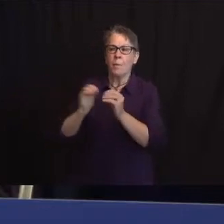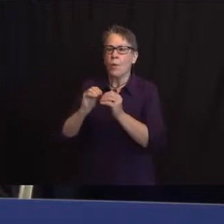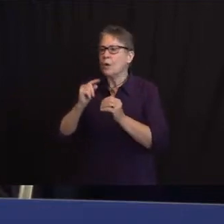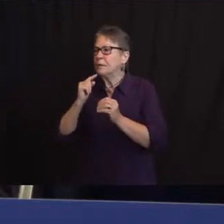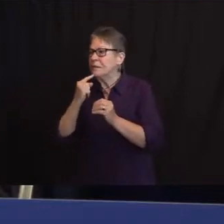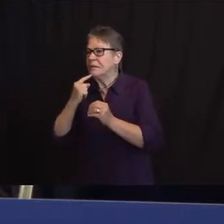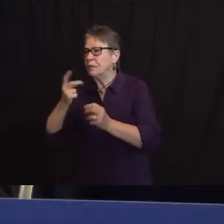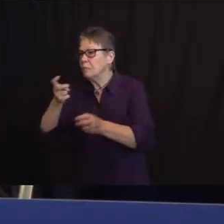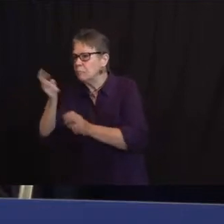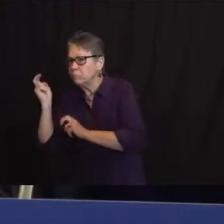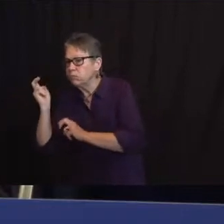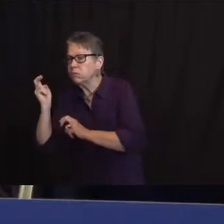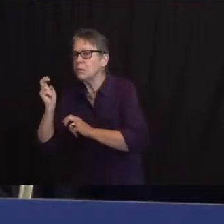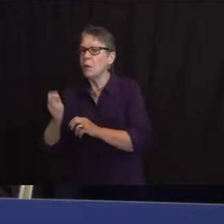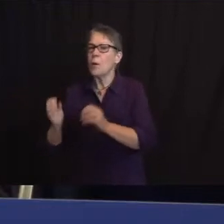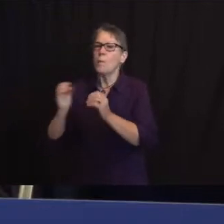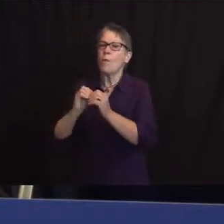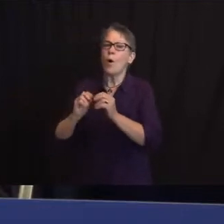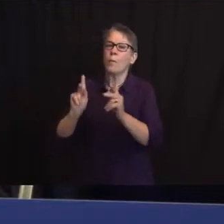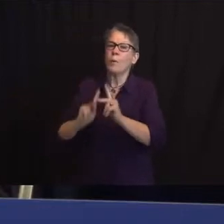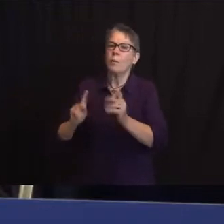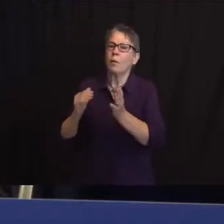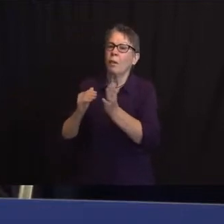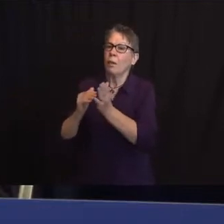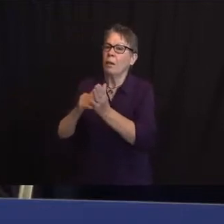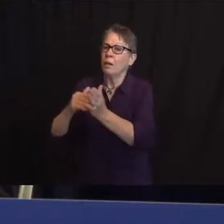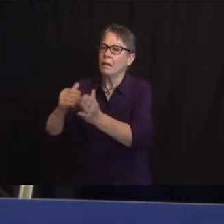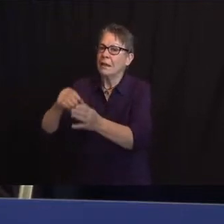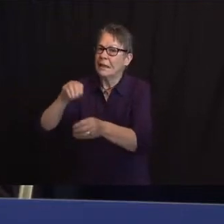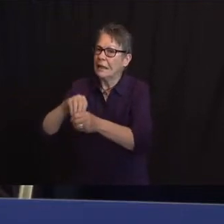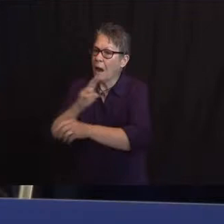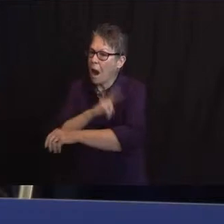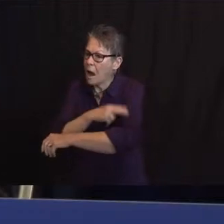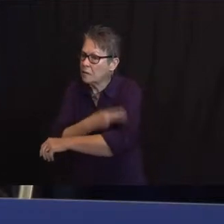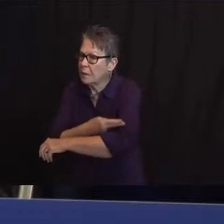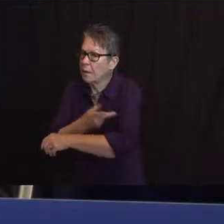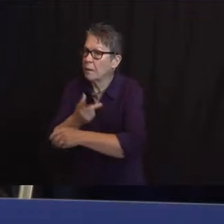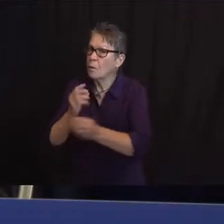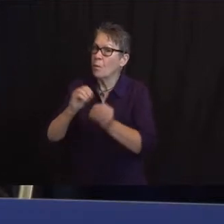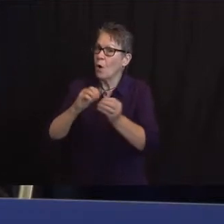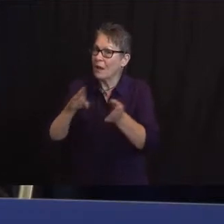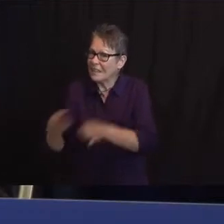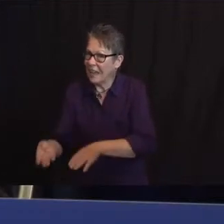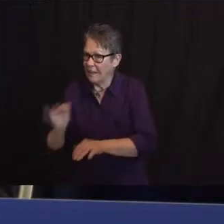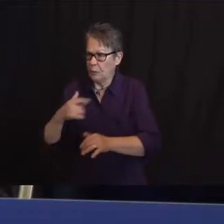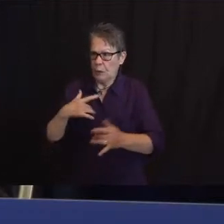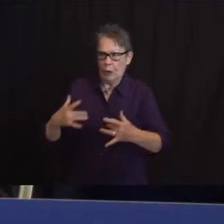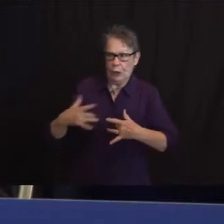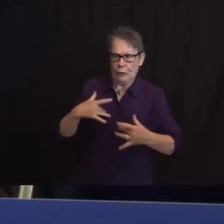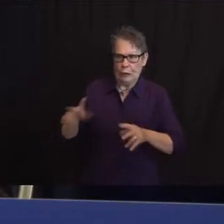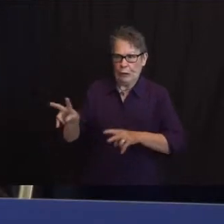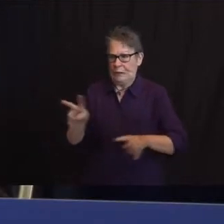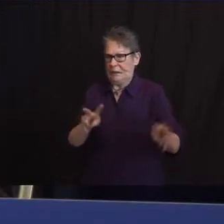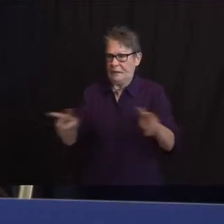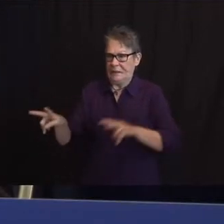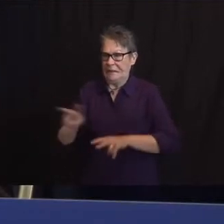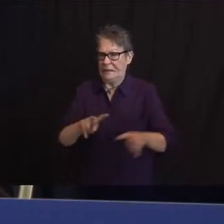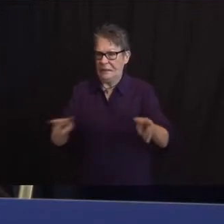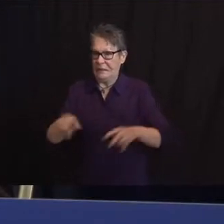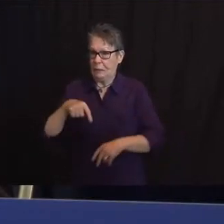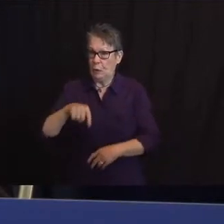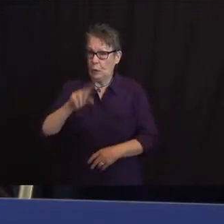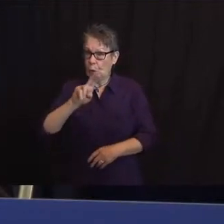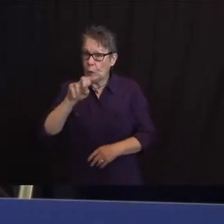hospitalizations or deaths. The strain most common in the US and in New Jersey right now is the UK